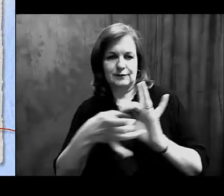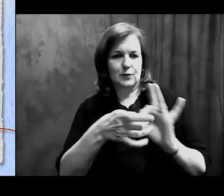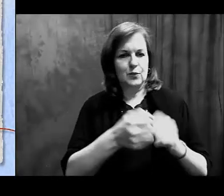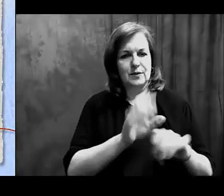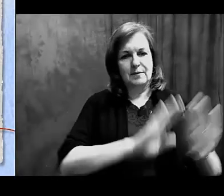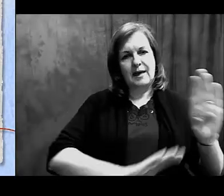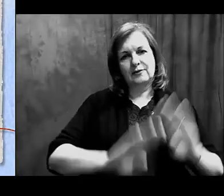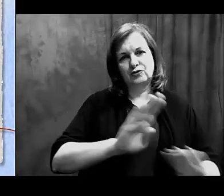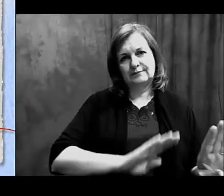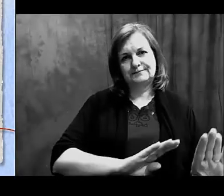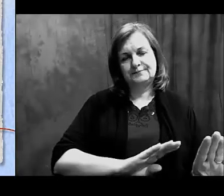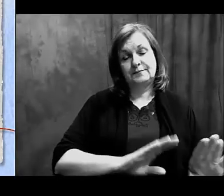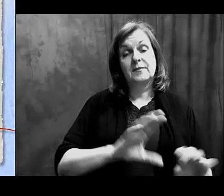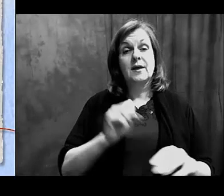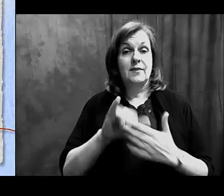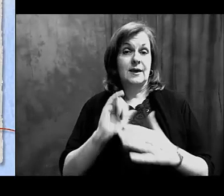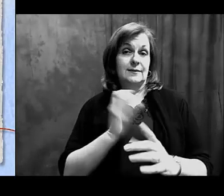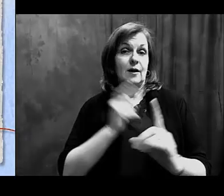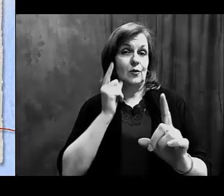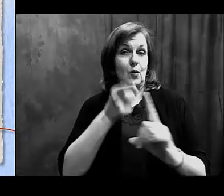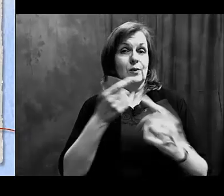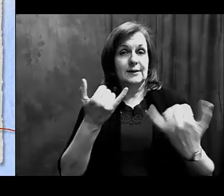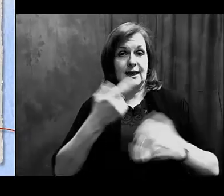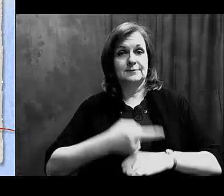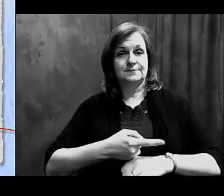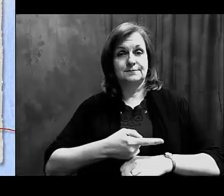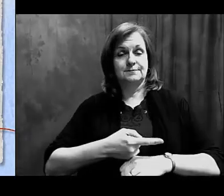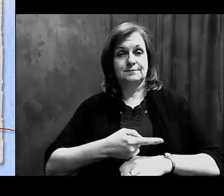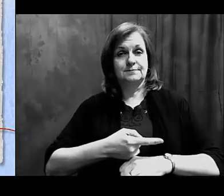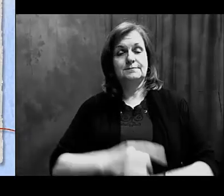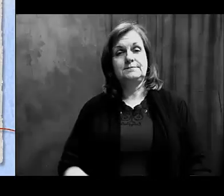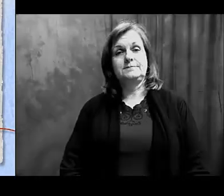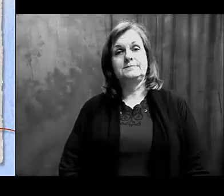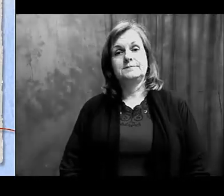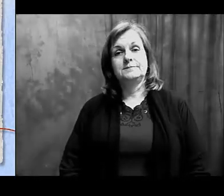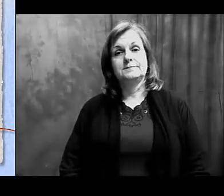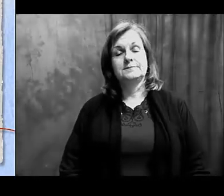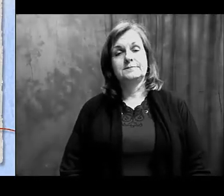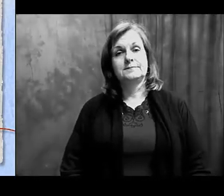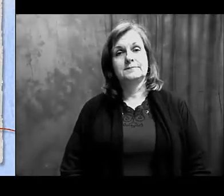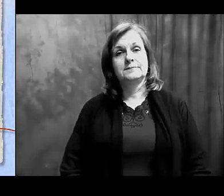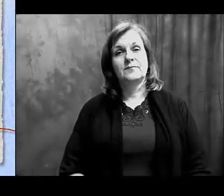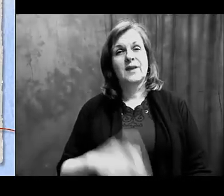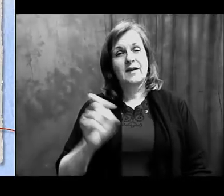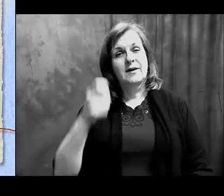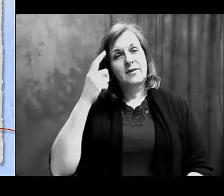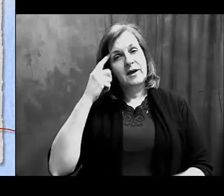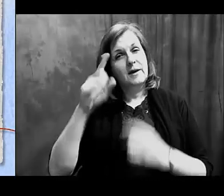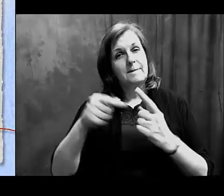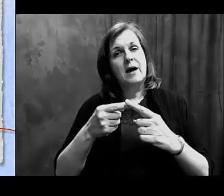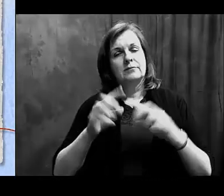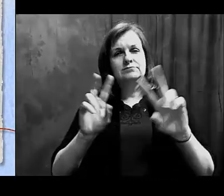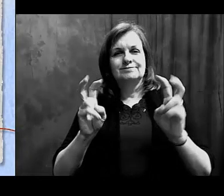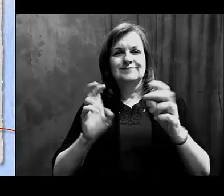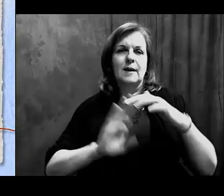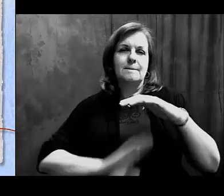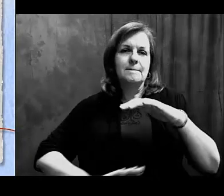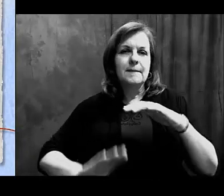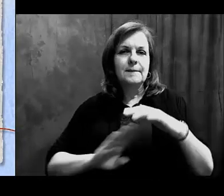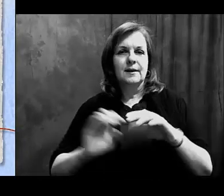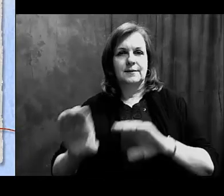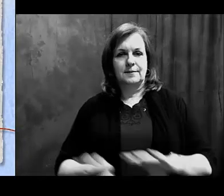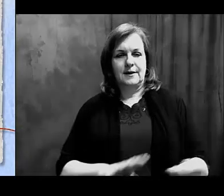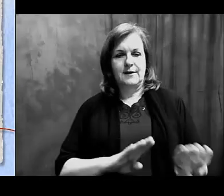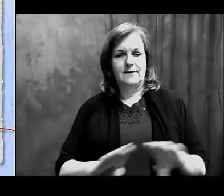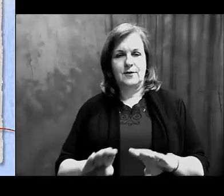into biological kinds of terms. So that's our job today. We want to think about these basic behaviors and how